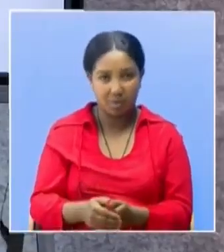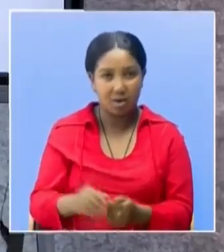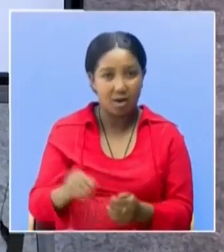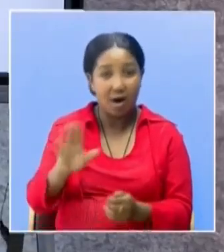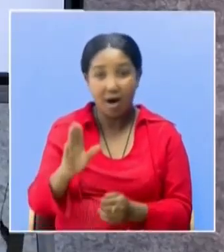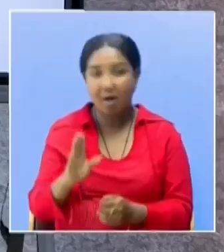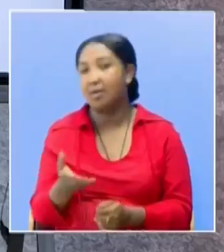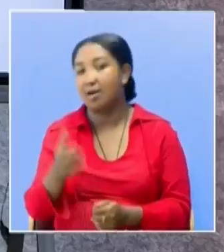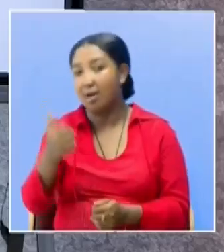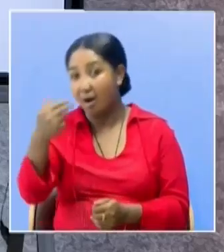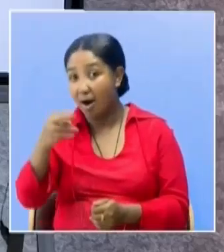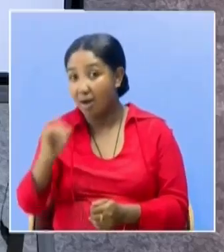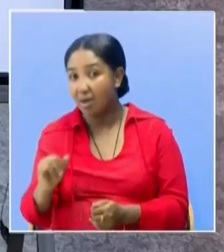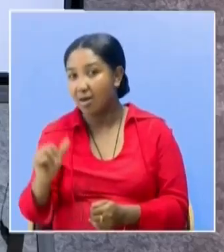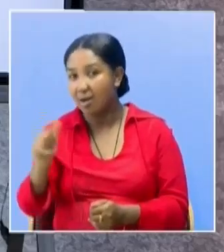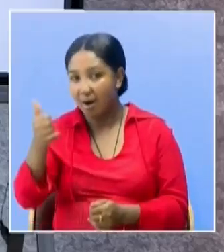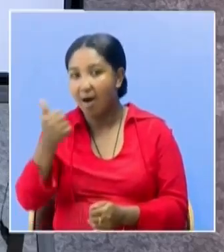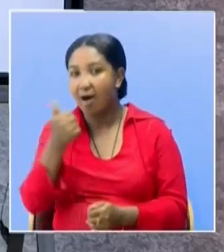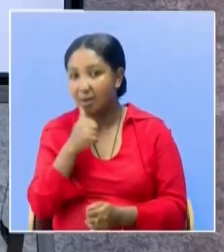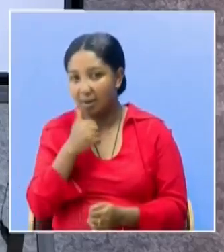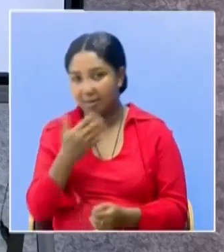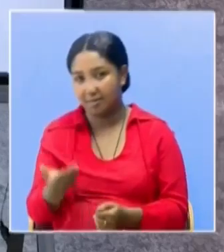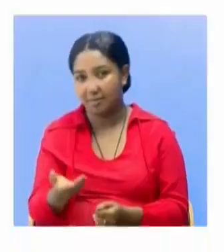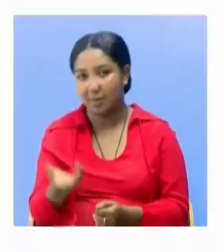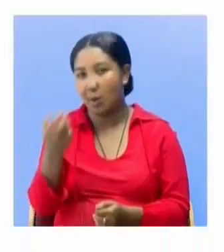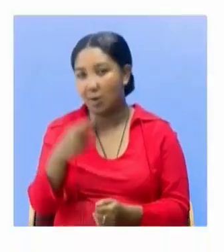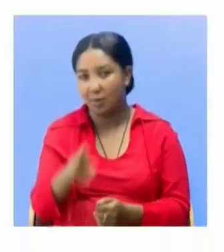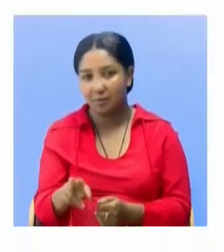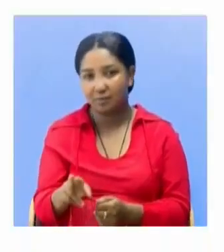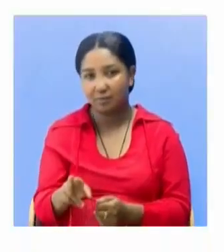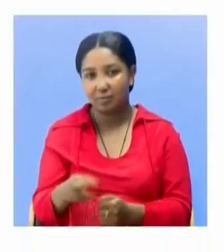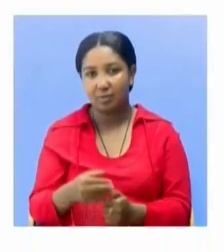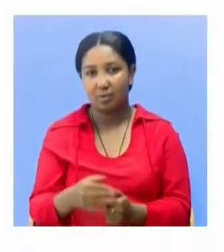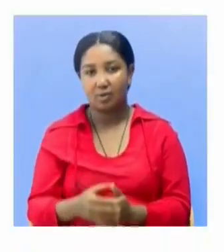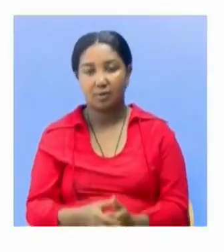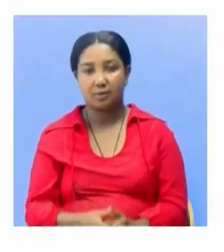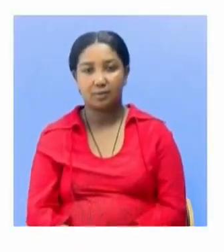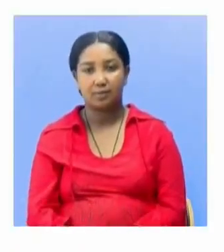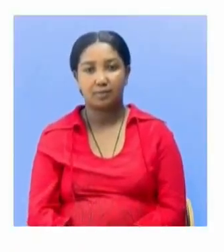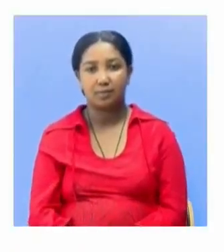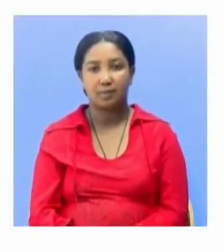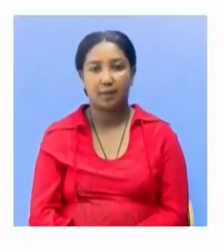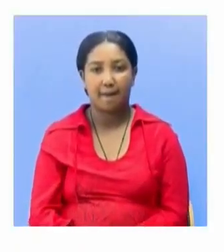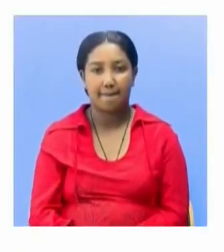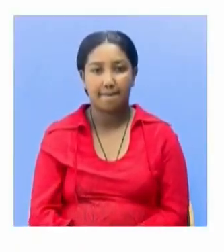Hi, I am. Or if you like, it's also possible. WhatsApp.